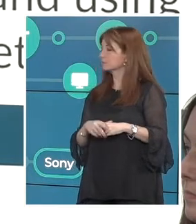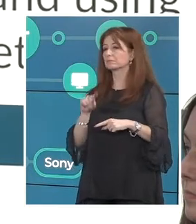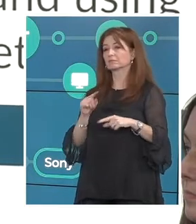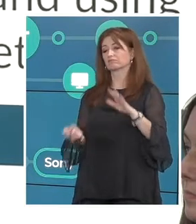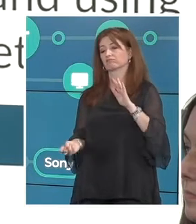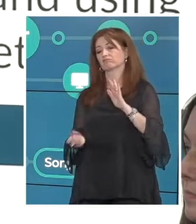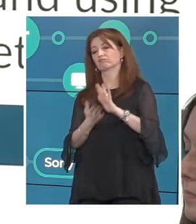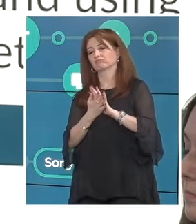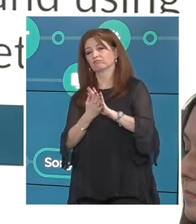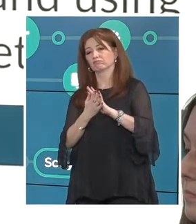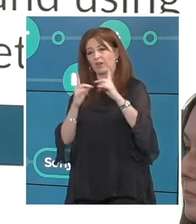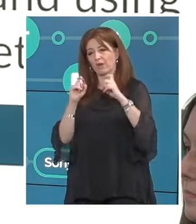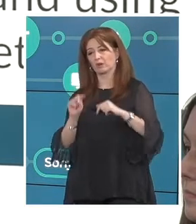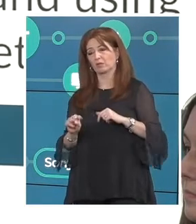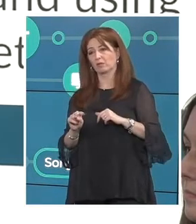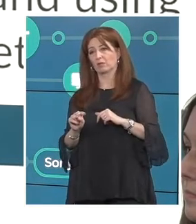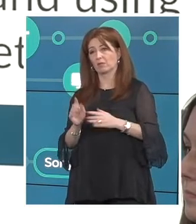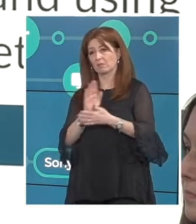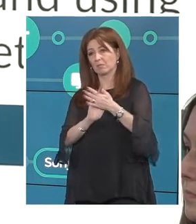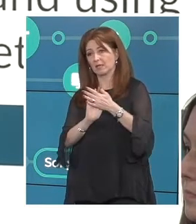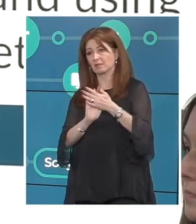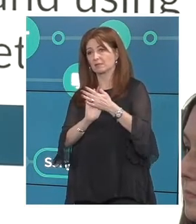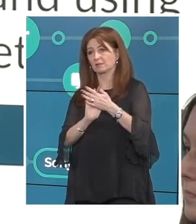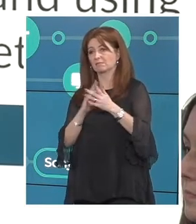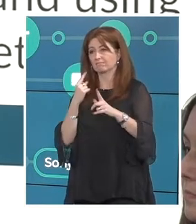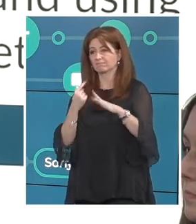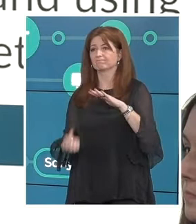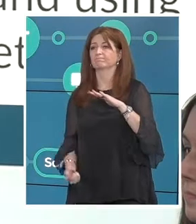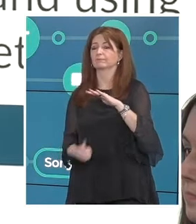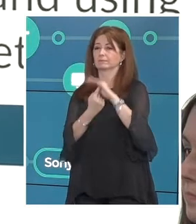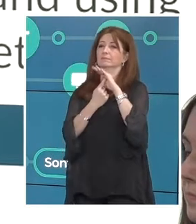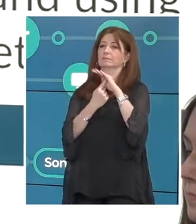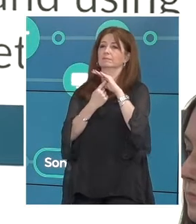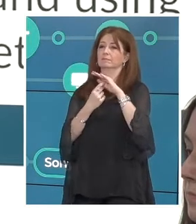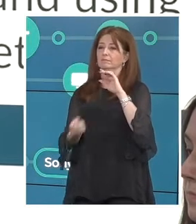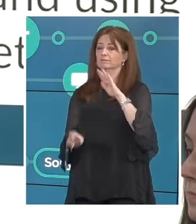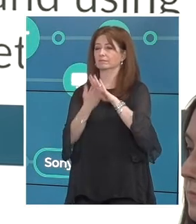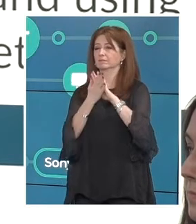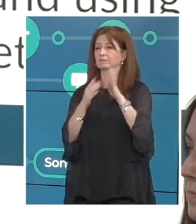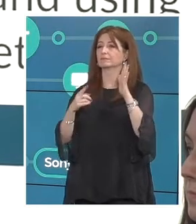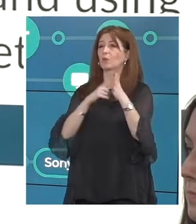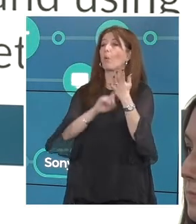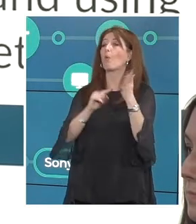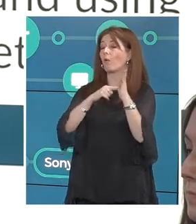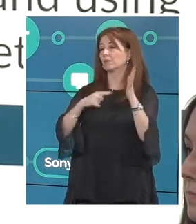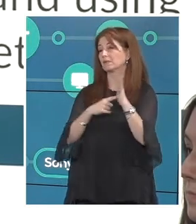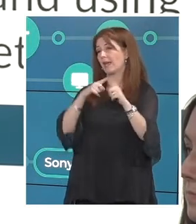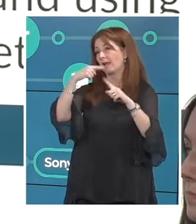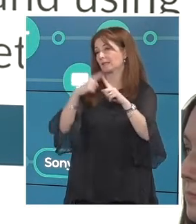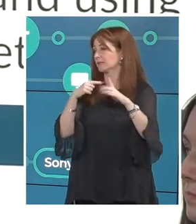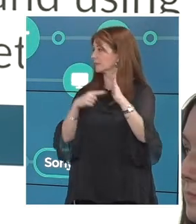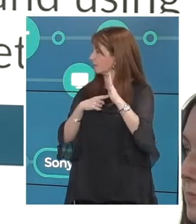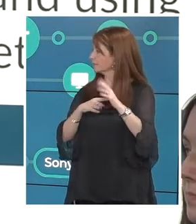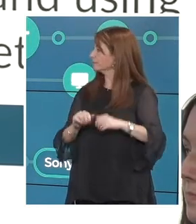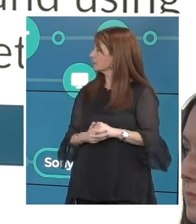your image, there's quite a key call to action to change the alt text. So that's alt text. The